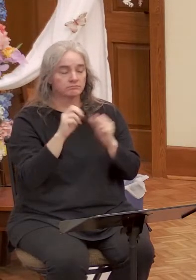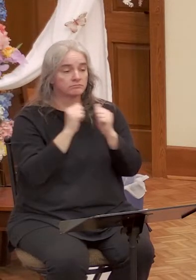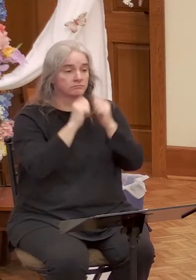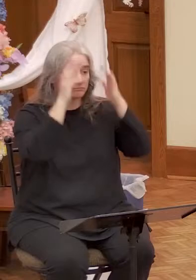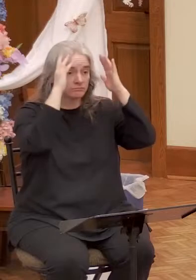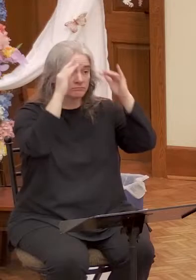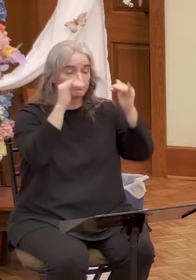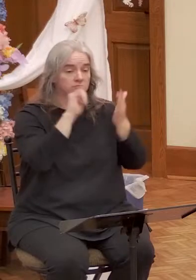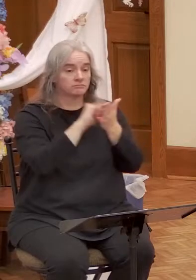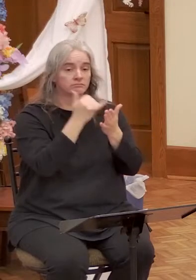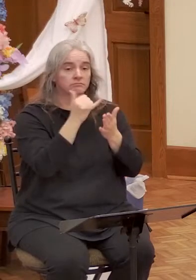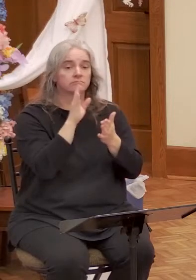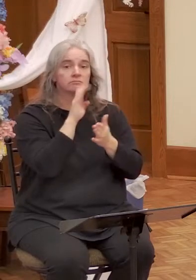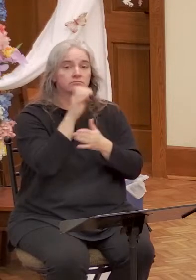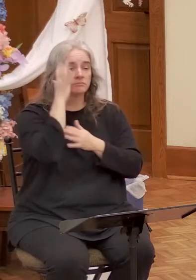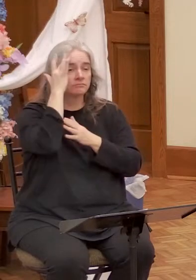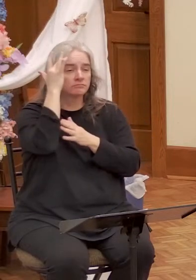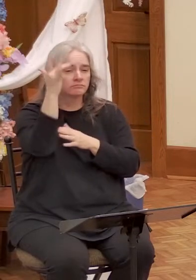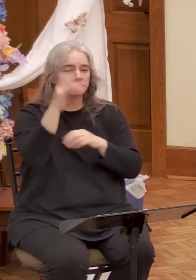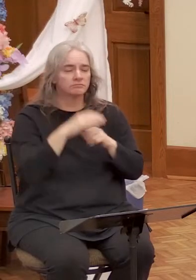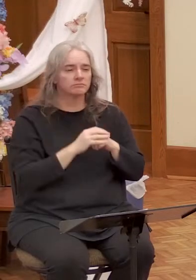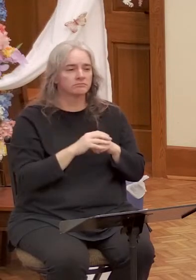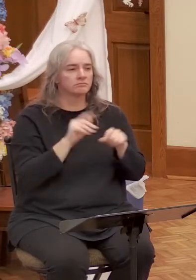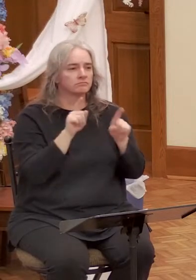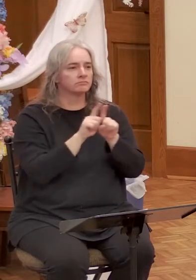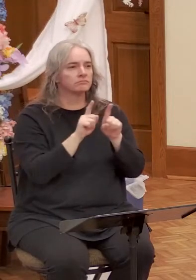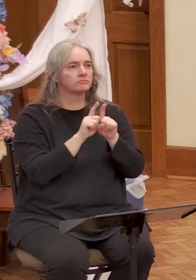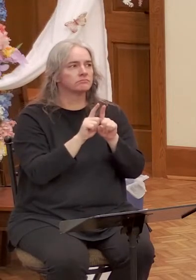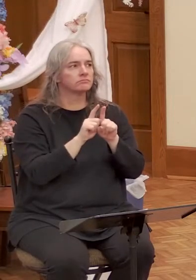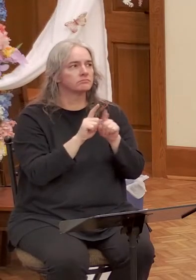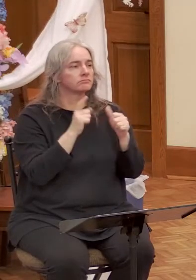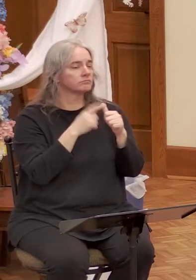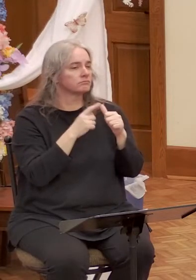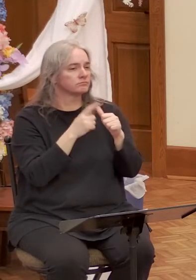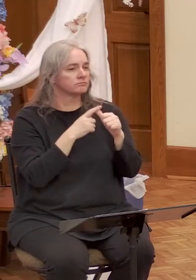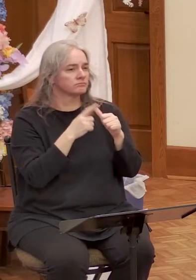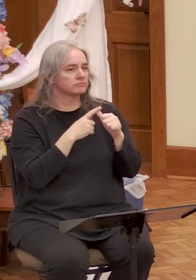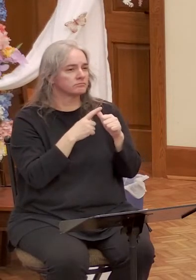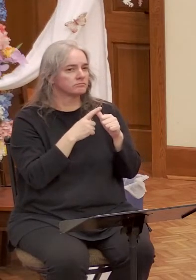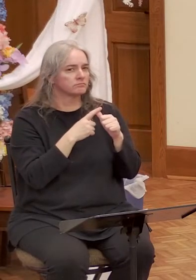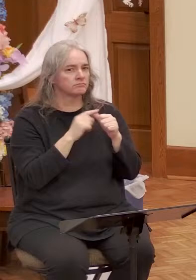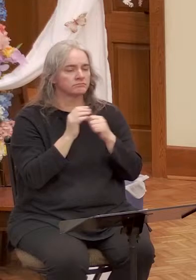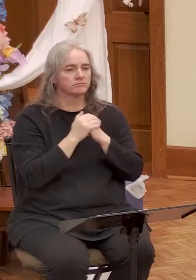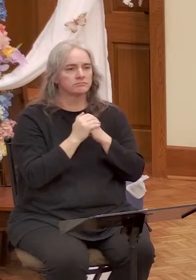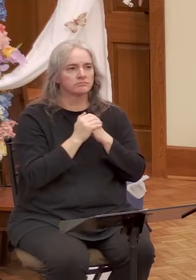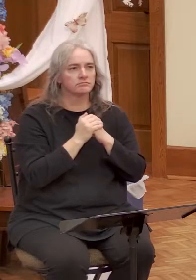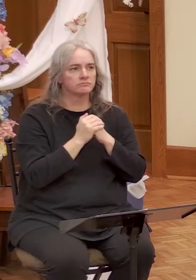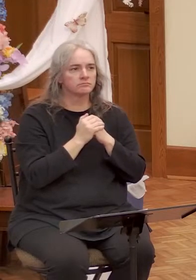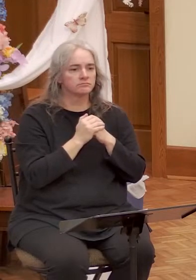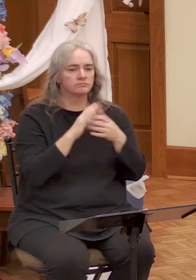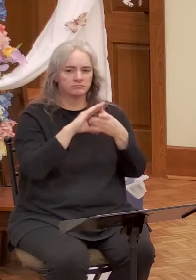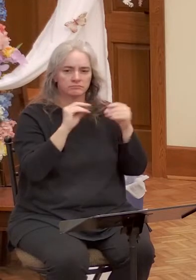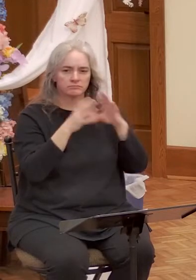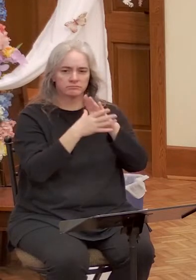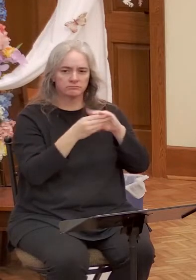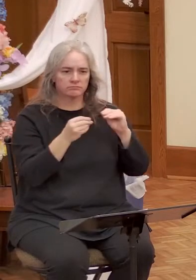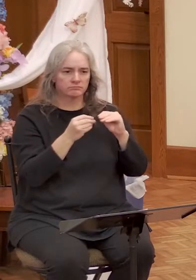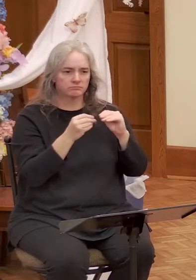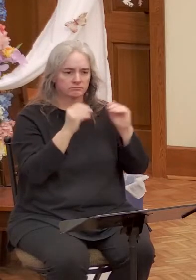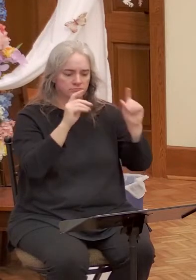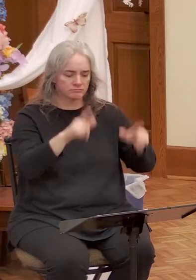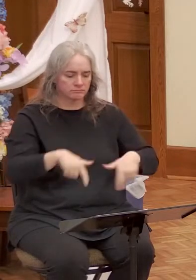In the first scripture story that was echoed between Dave and me, we see the disciples surprised that